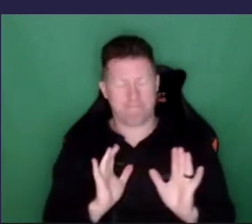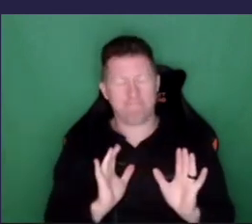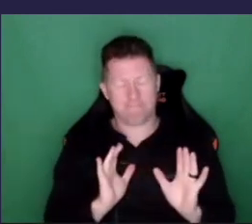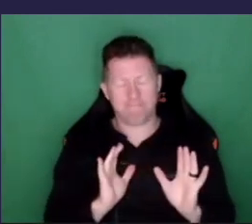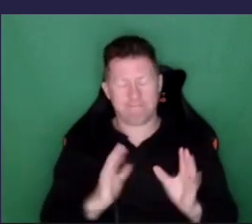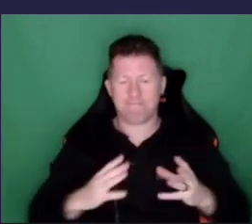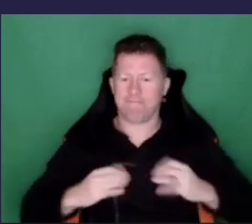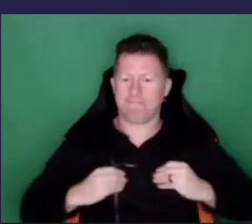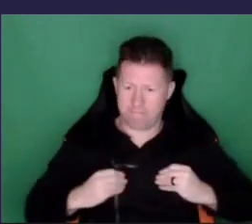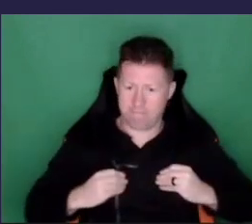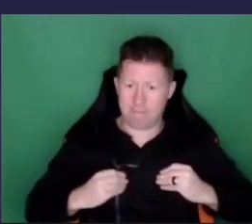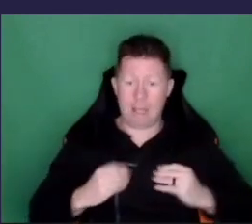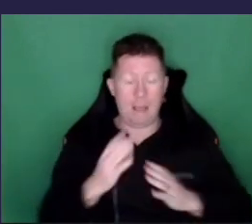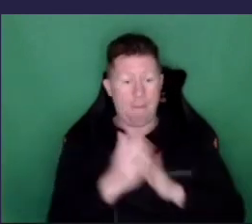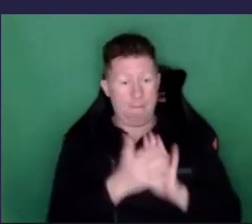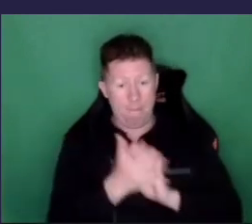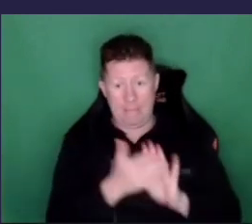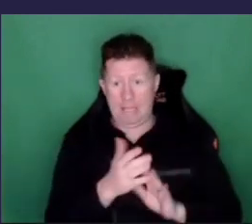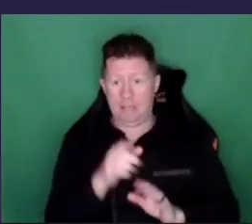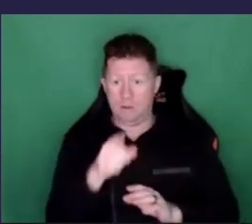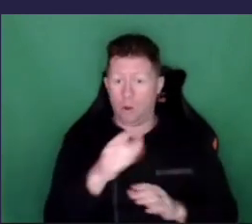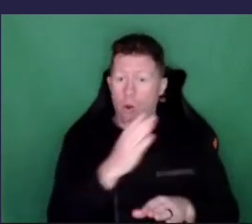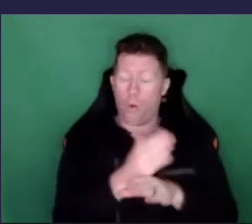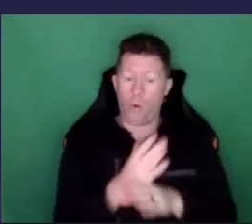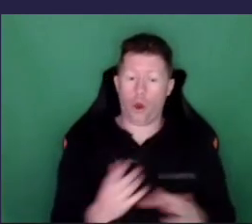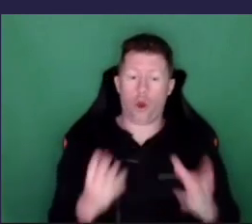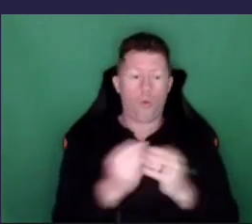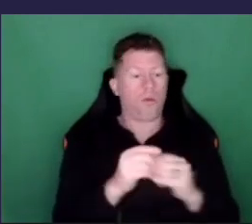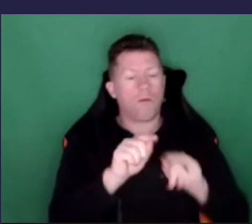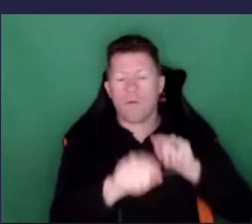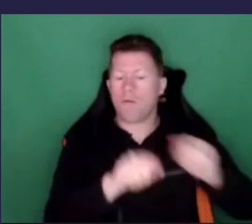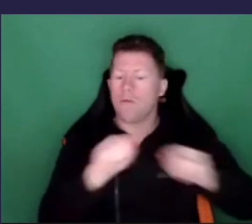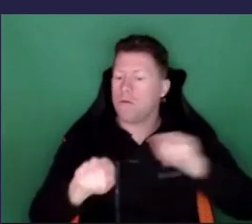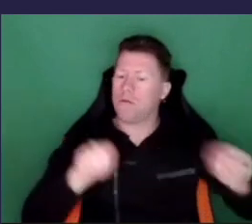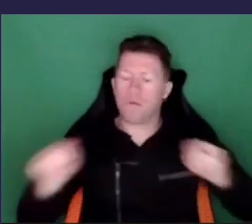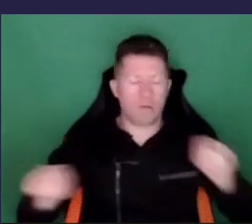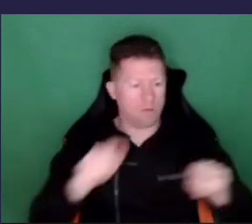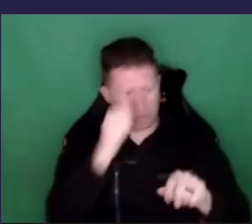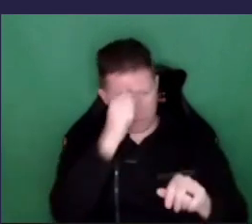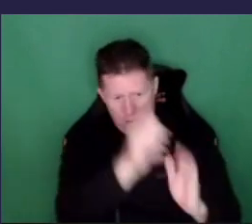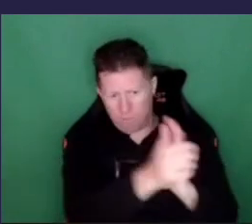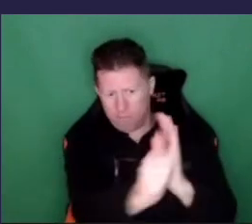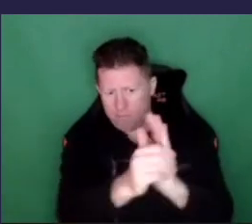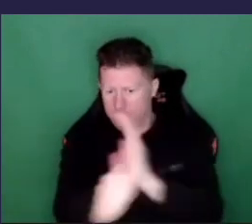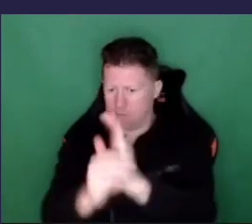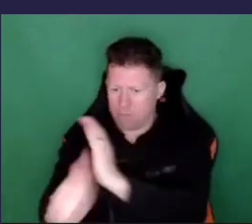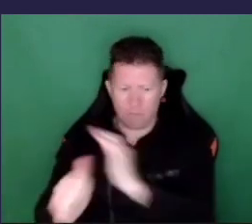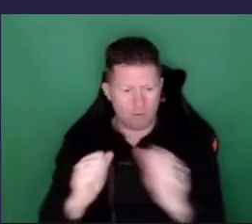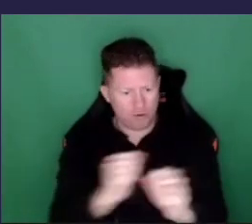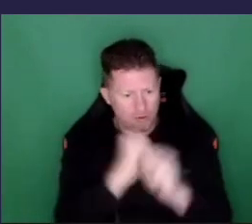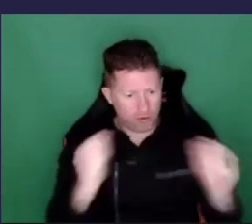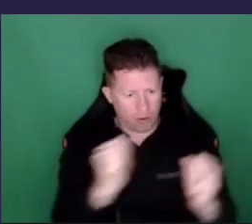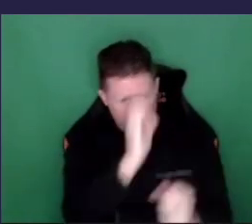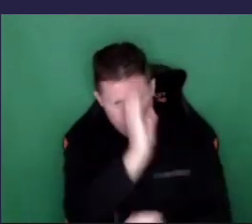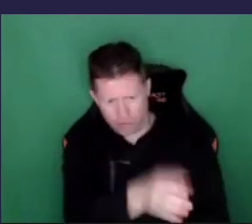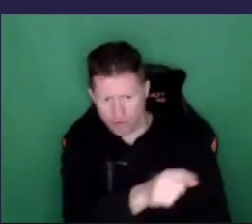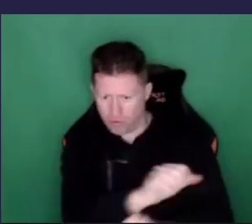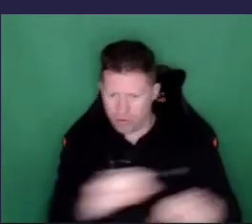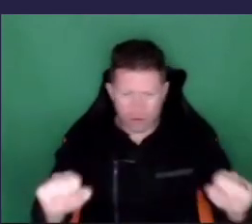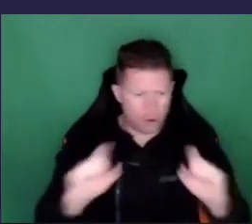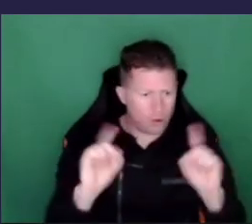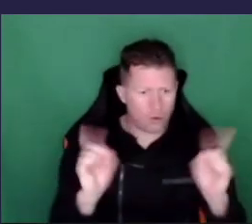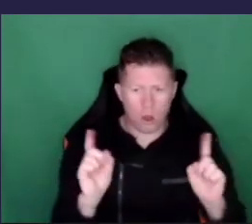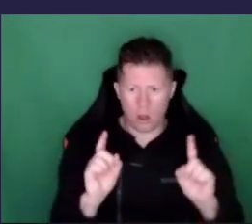identify the gifts that the person has, or at least some of the ones that you're aware of, identify or start to